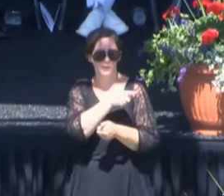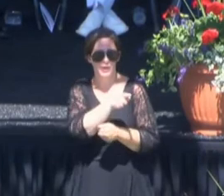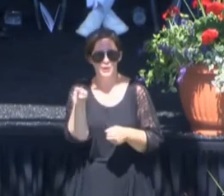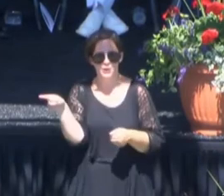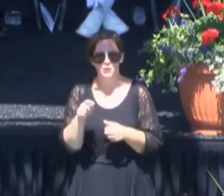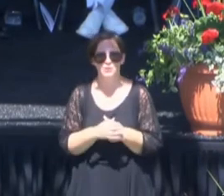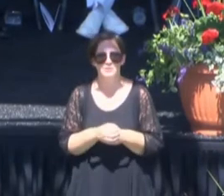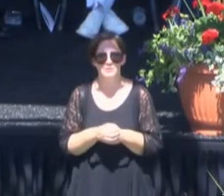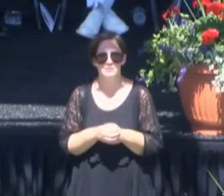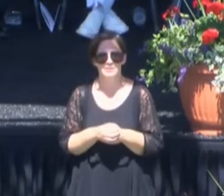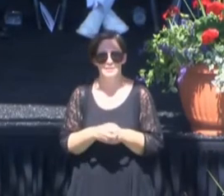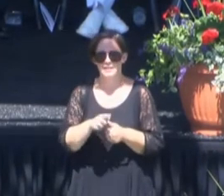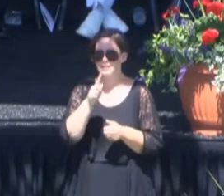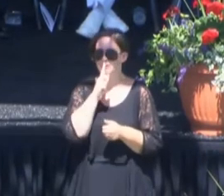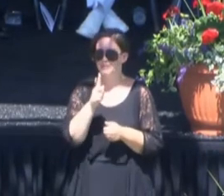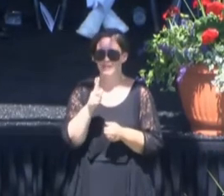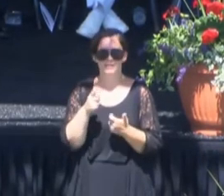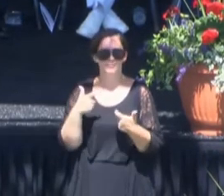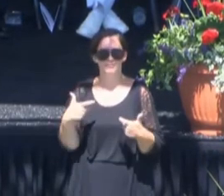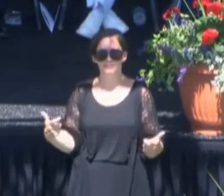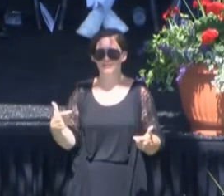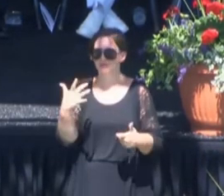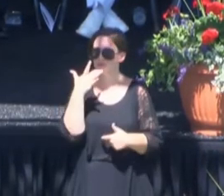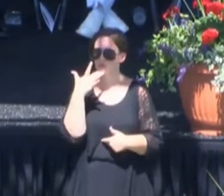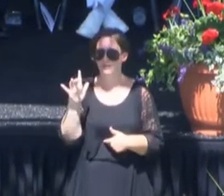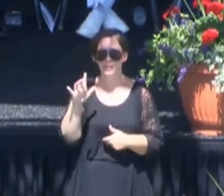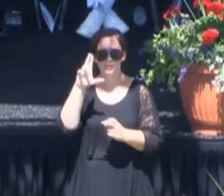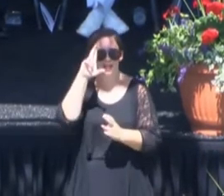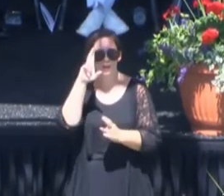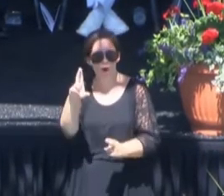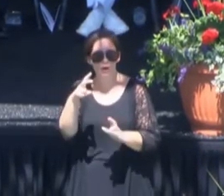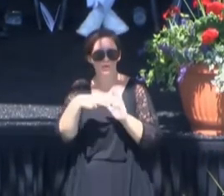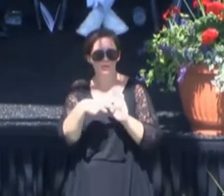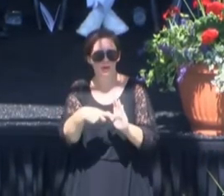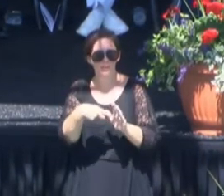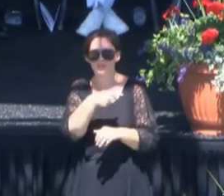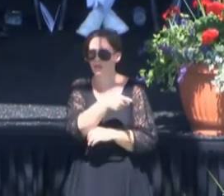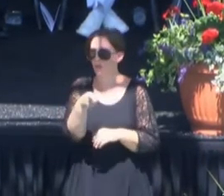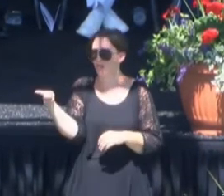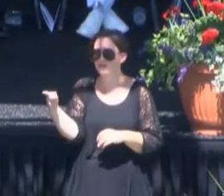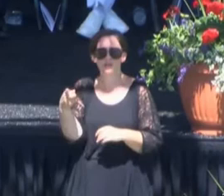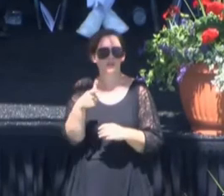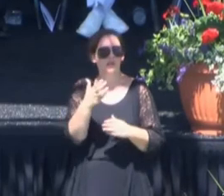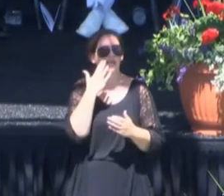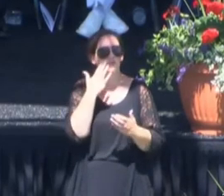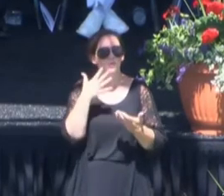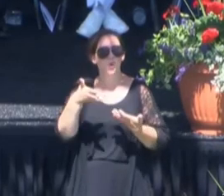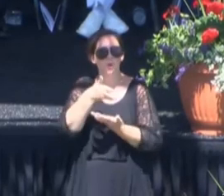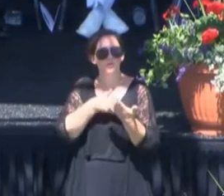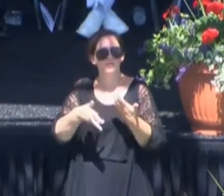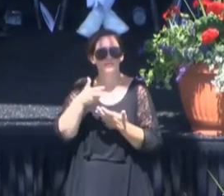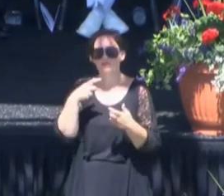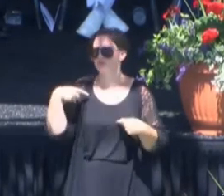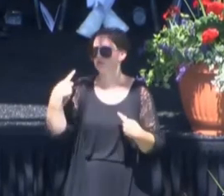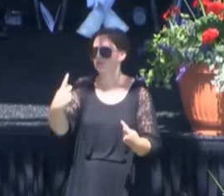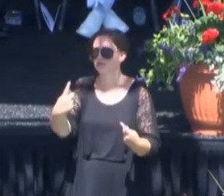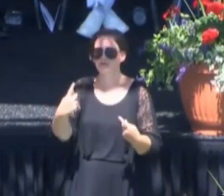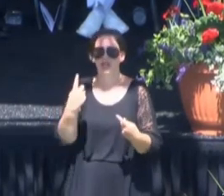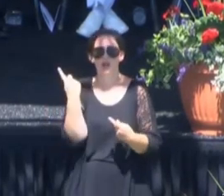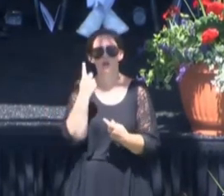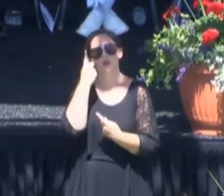a tremendous privilege and honor to represent all of you and get to know you personally throughout the years. And that's something I will